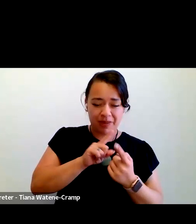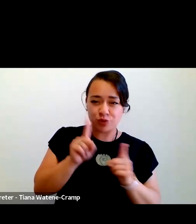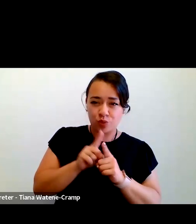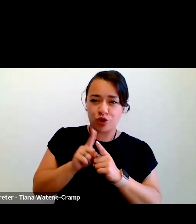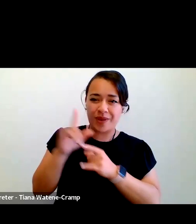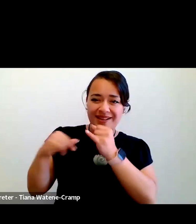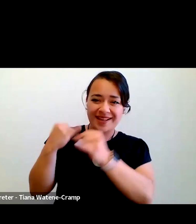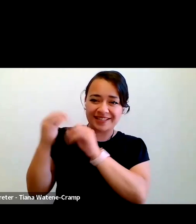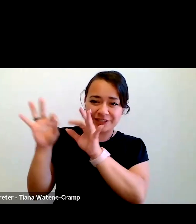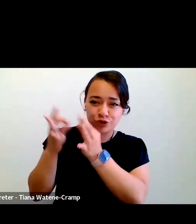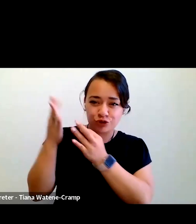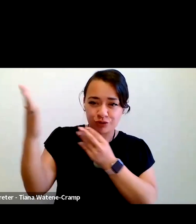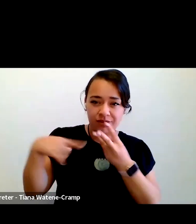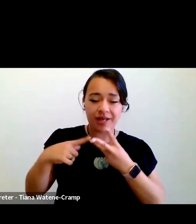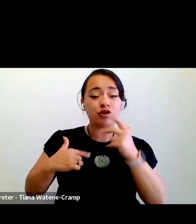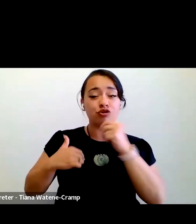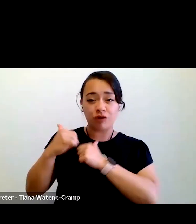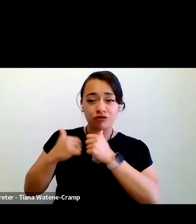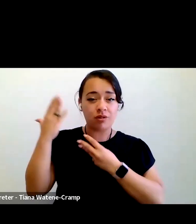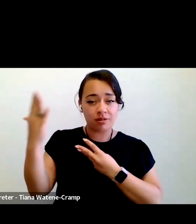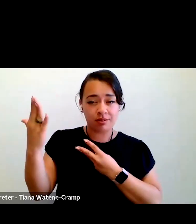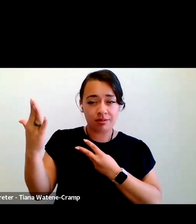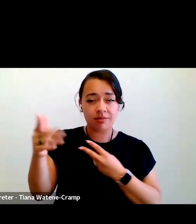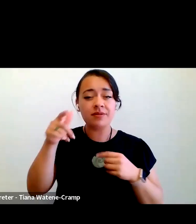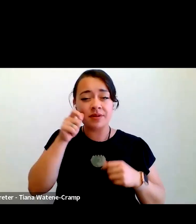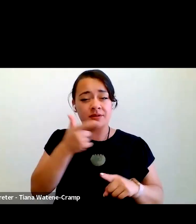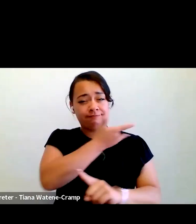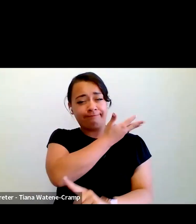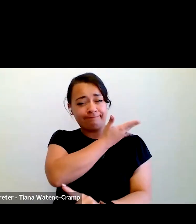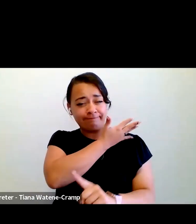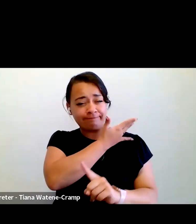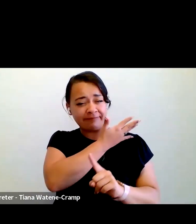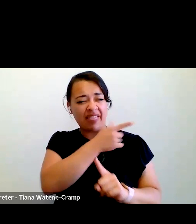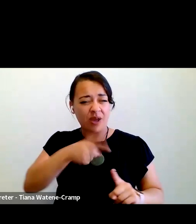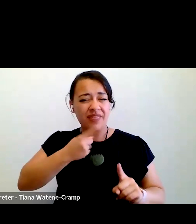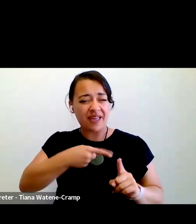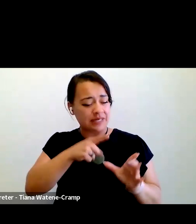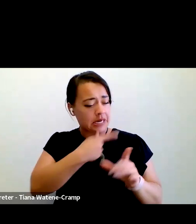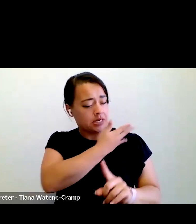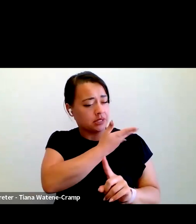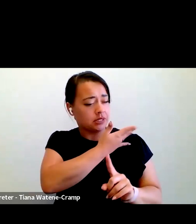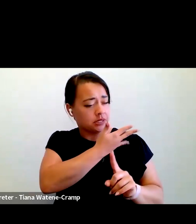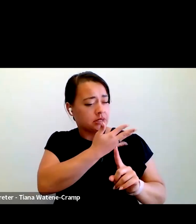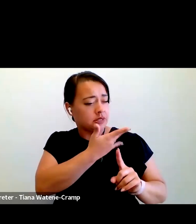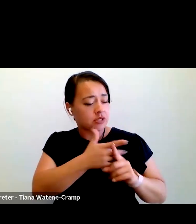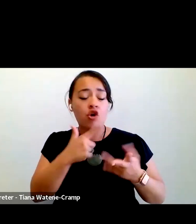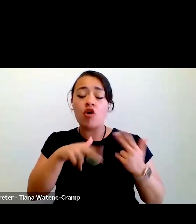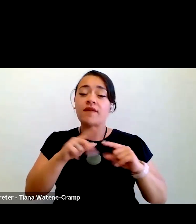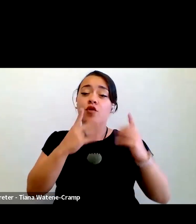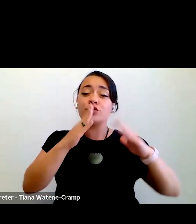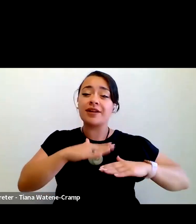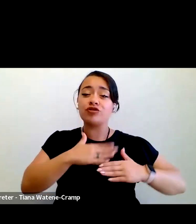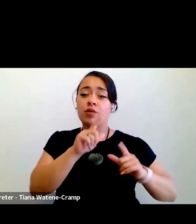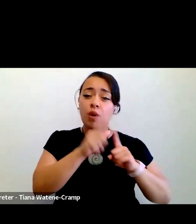I said, for 2.5 centuries, First Peoples' knowledges, ways of doing things, experiences, stories have been devalued and often denied